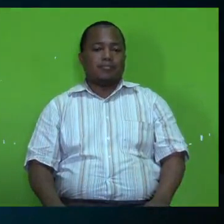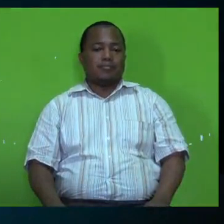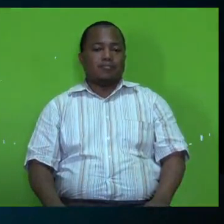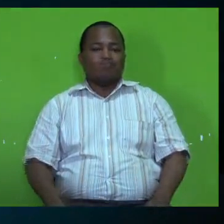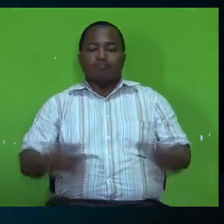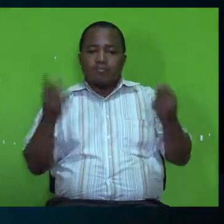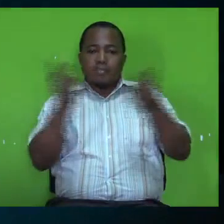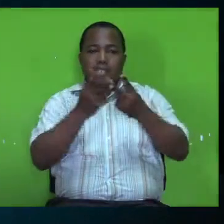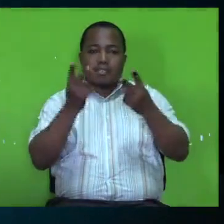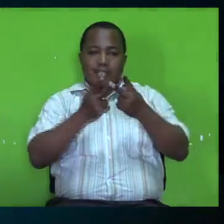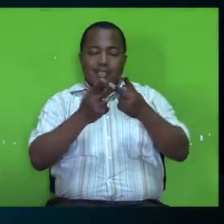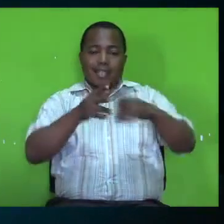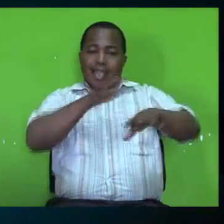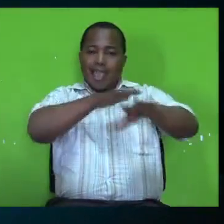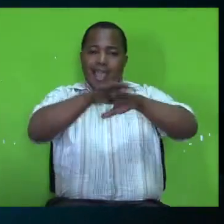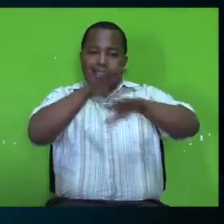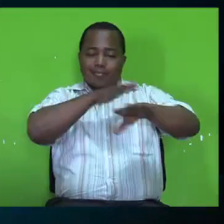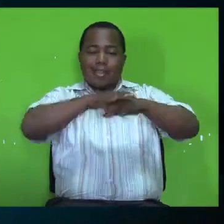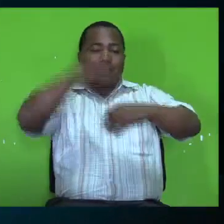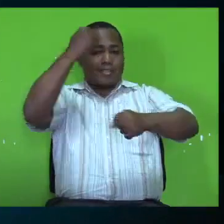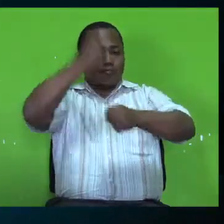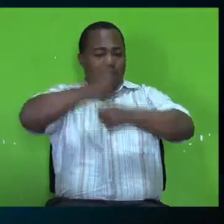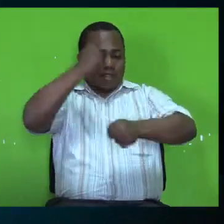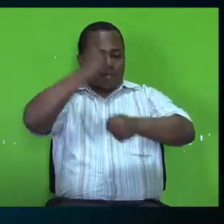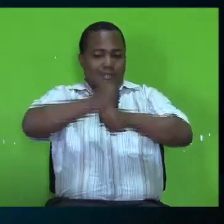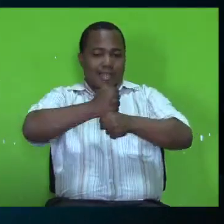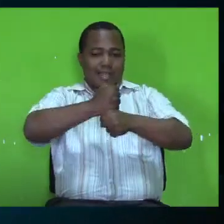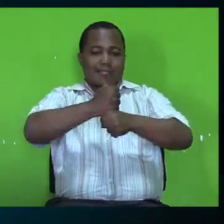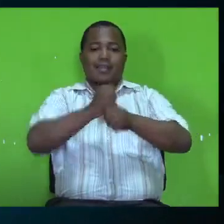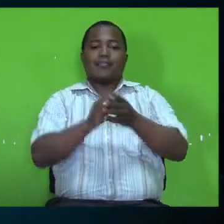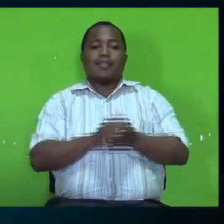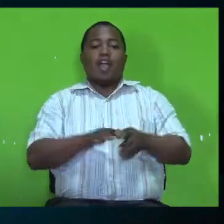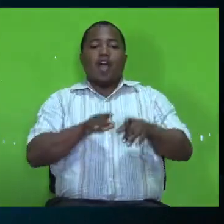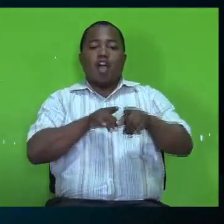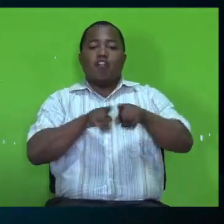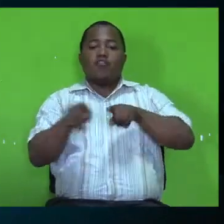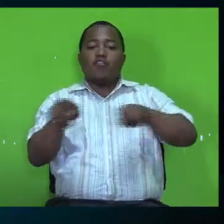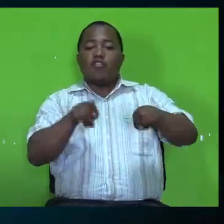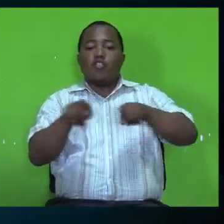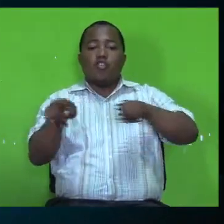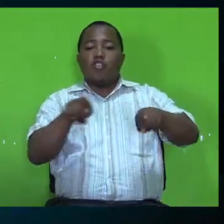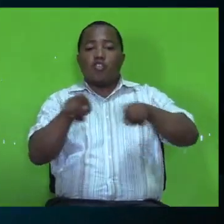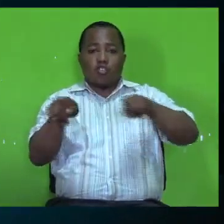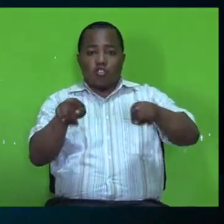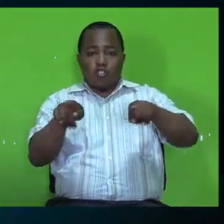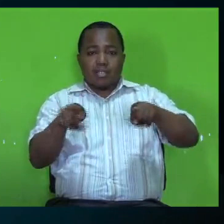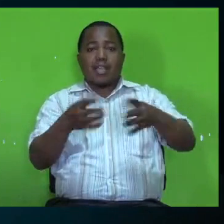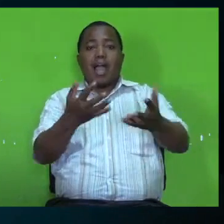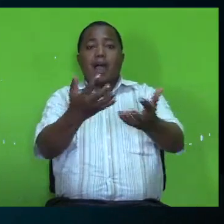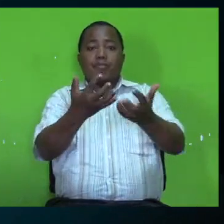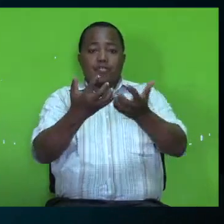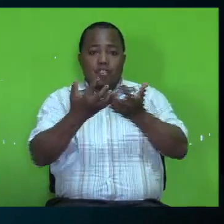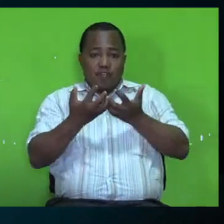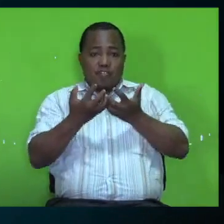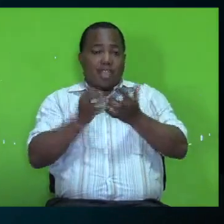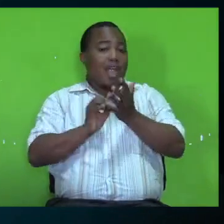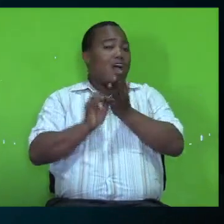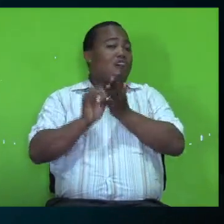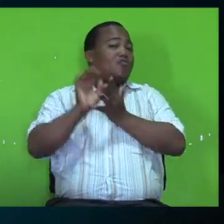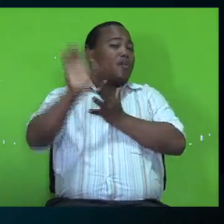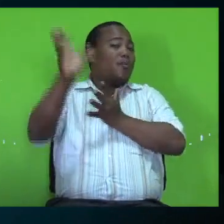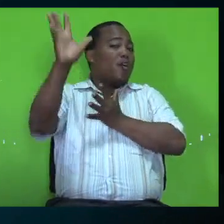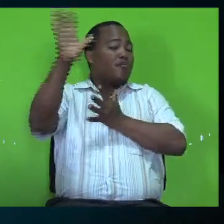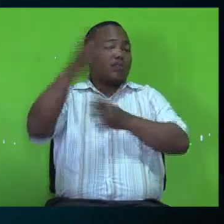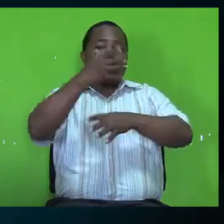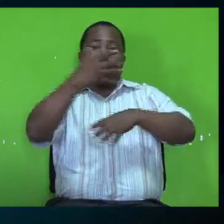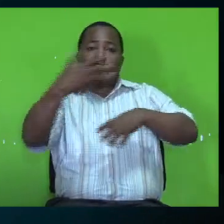And also to explain the functions of root hairs in absorption and movement of water